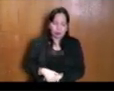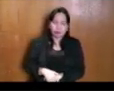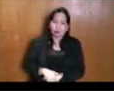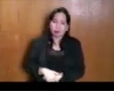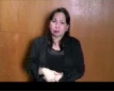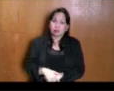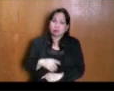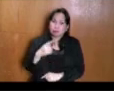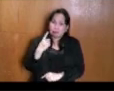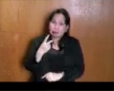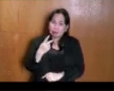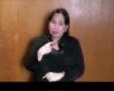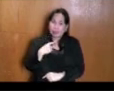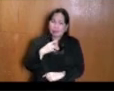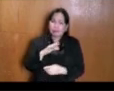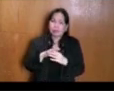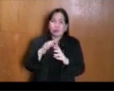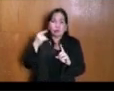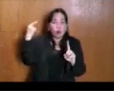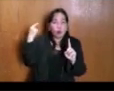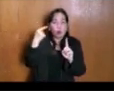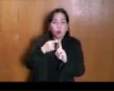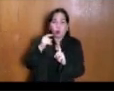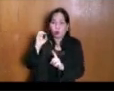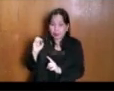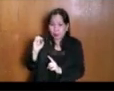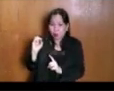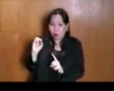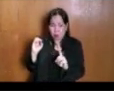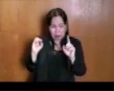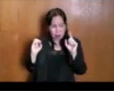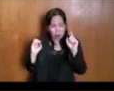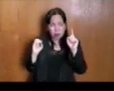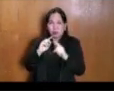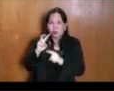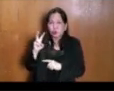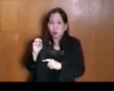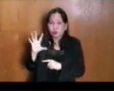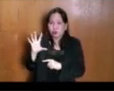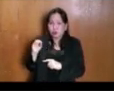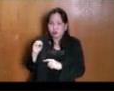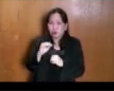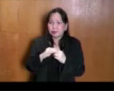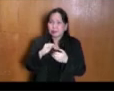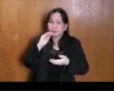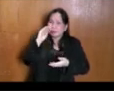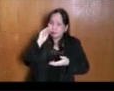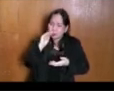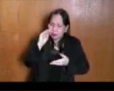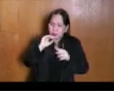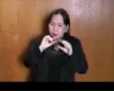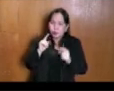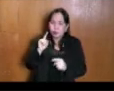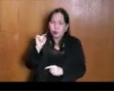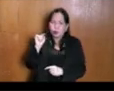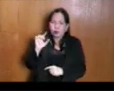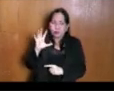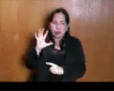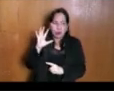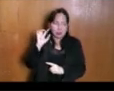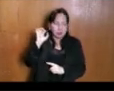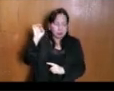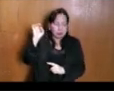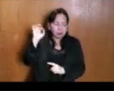And hitting net zero greenhouse gas emissions by 2050 would limit global warming to around 1.5 degrees